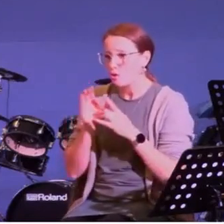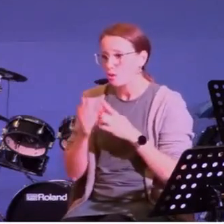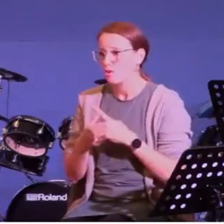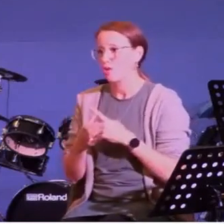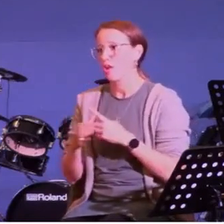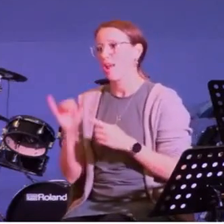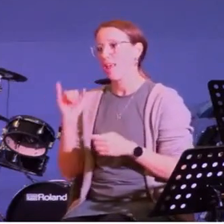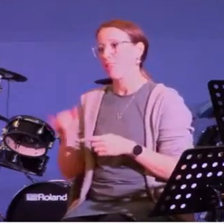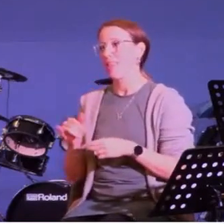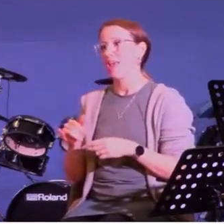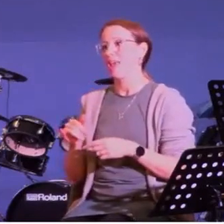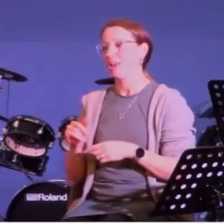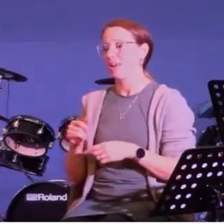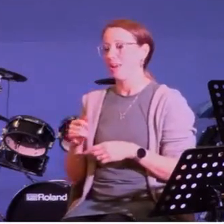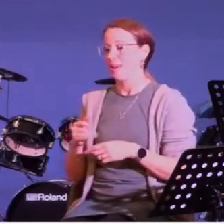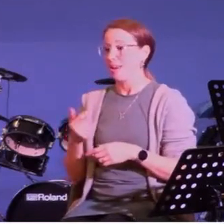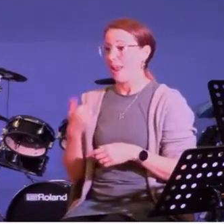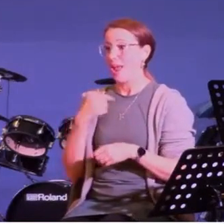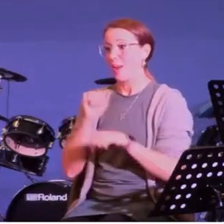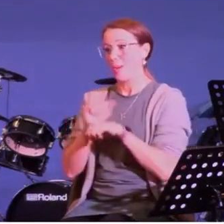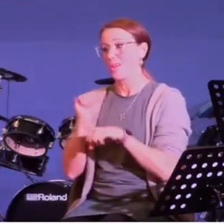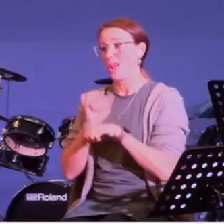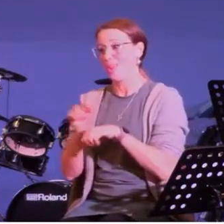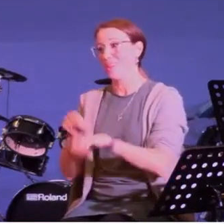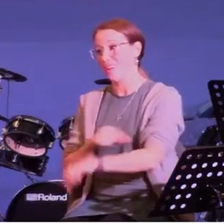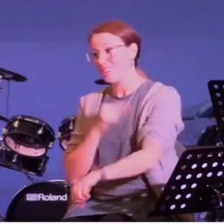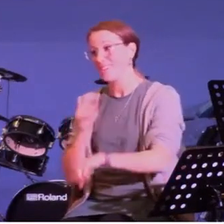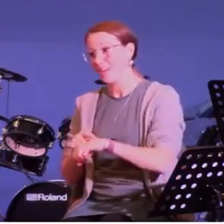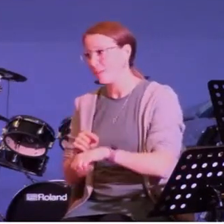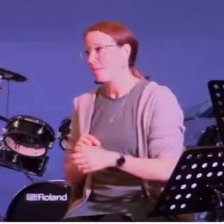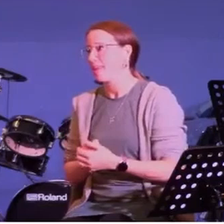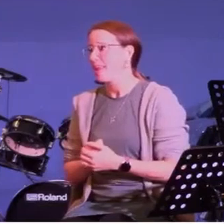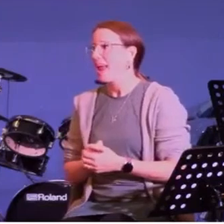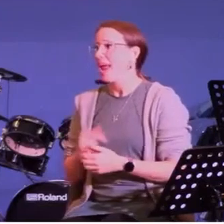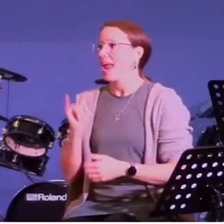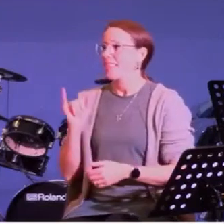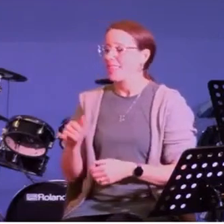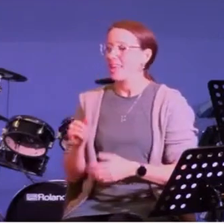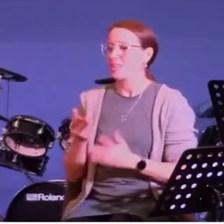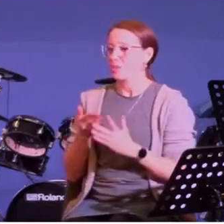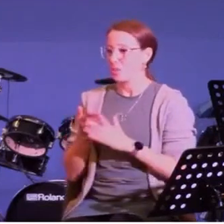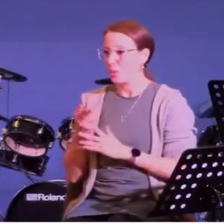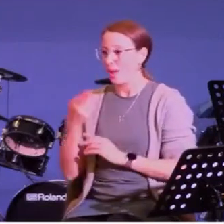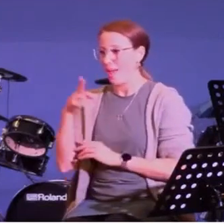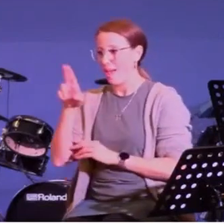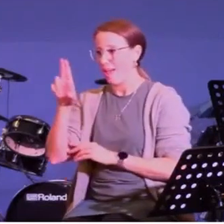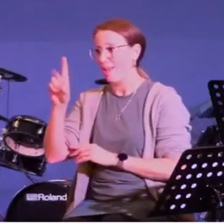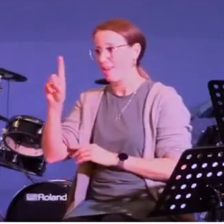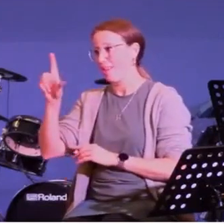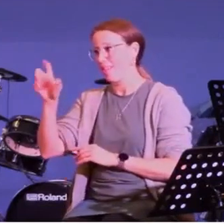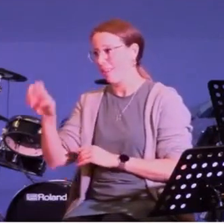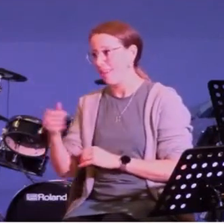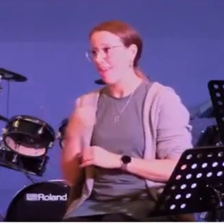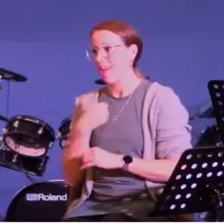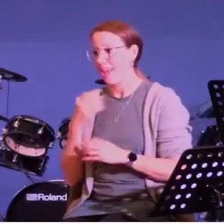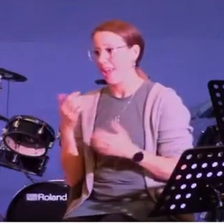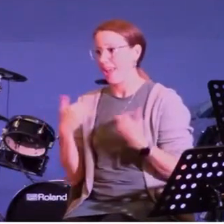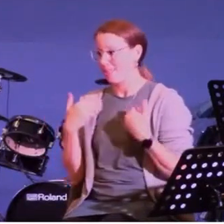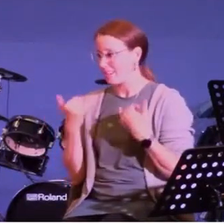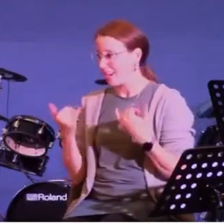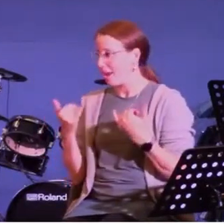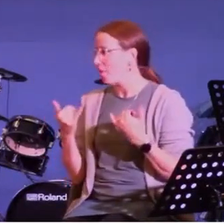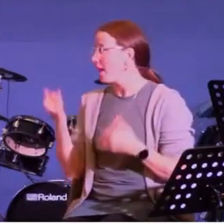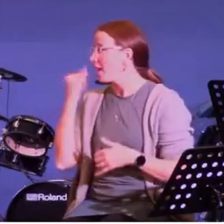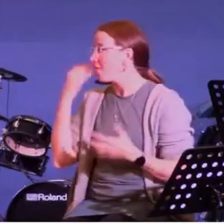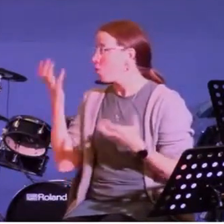a while to put that all together. And that actually was a lab through a huddle that I'm leading right now. And that's been an amazing process. And if you would like to see